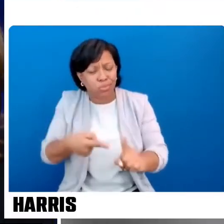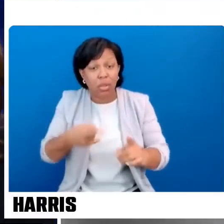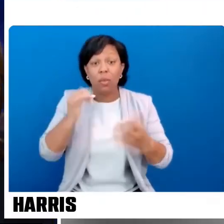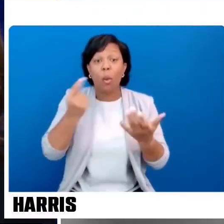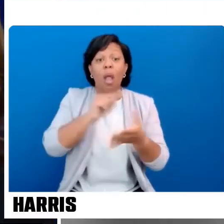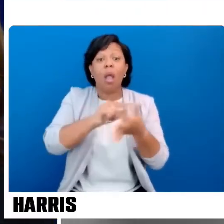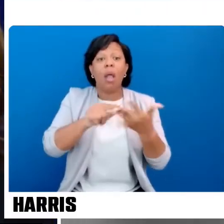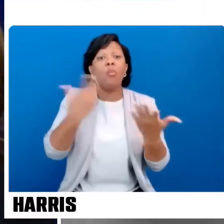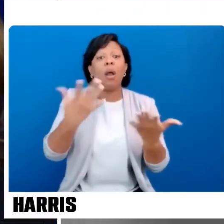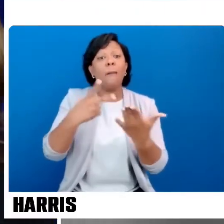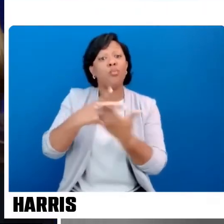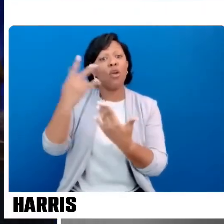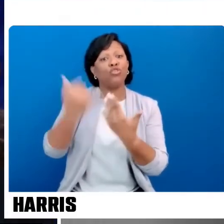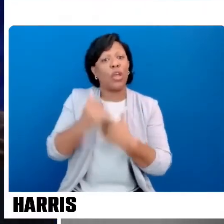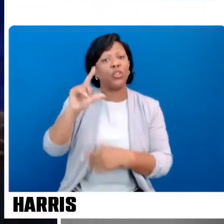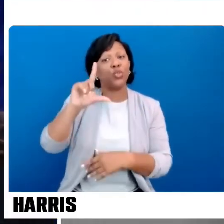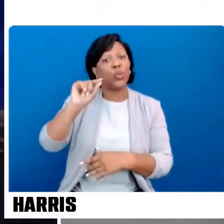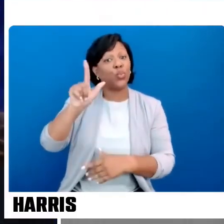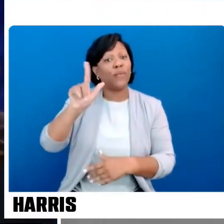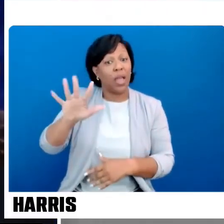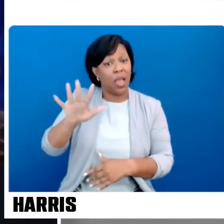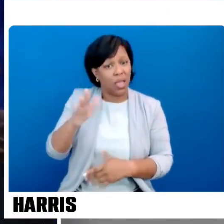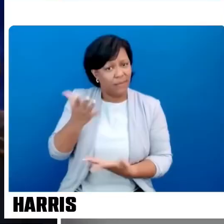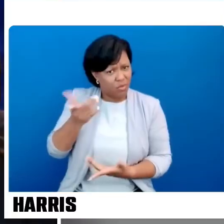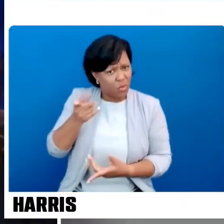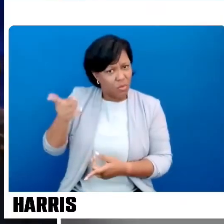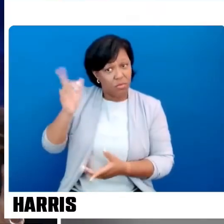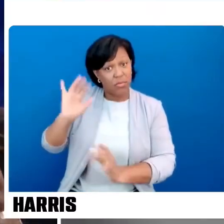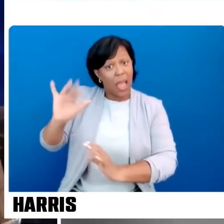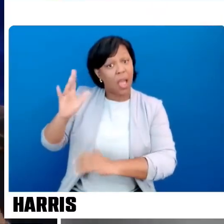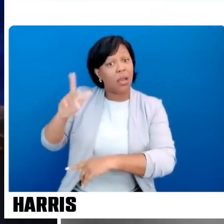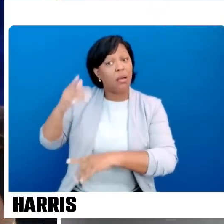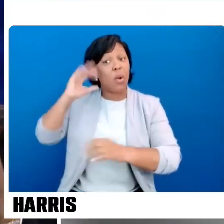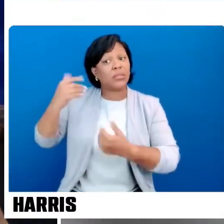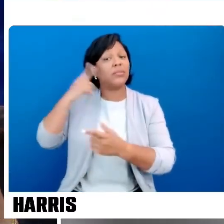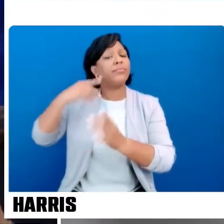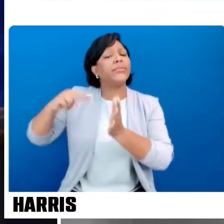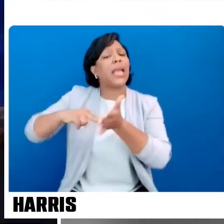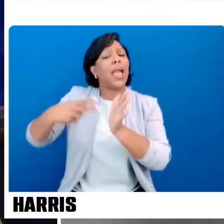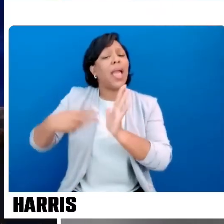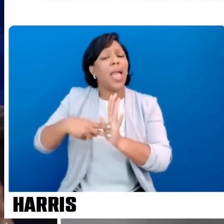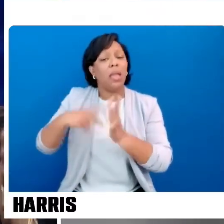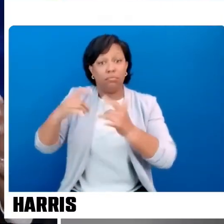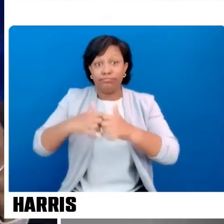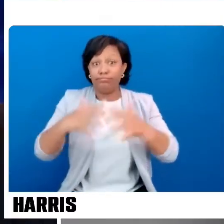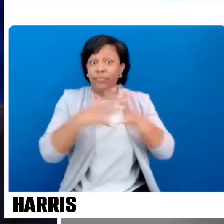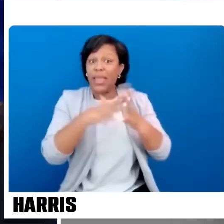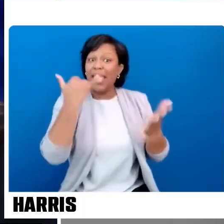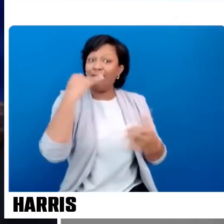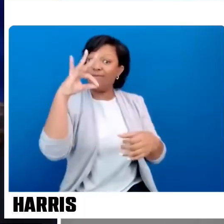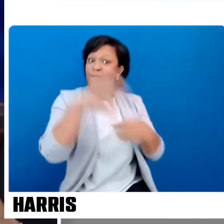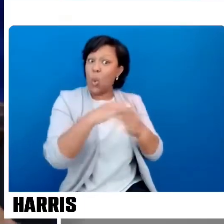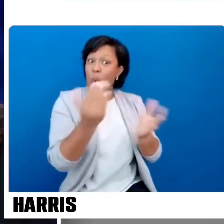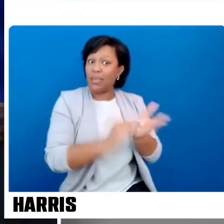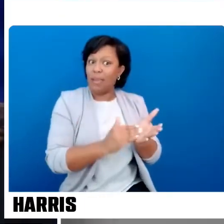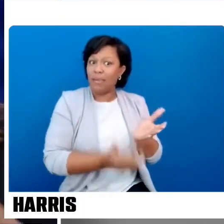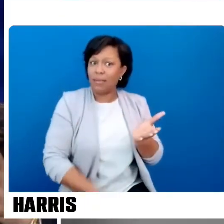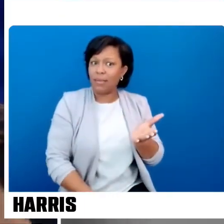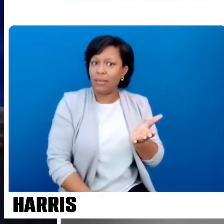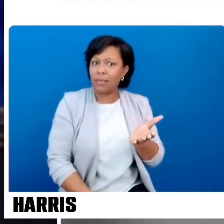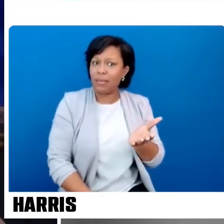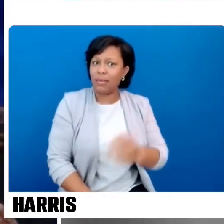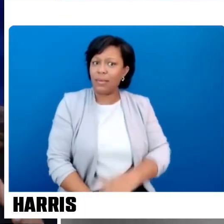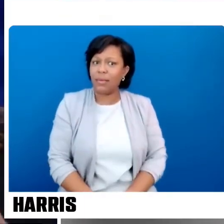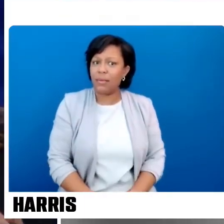president intends on implementing if he were elected again. I believe very strongly that the American people want